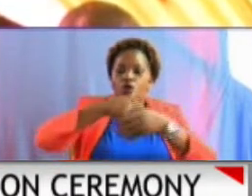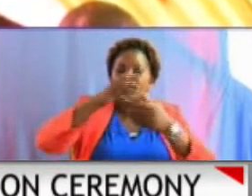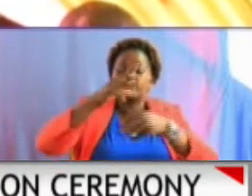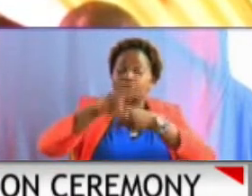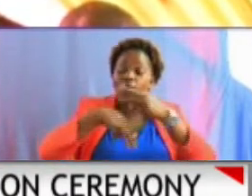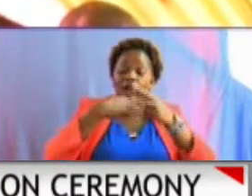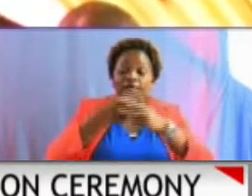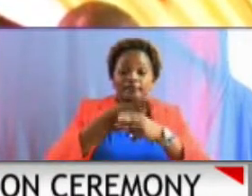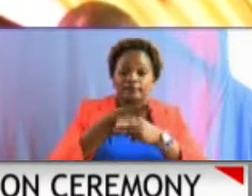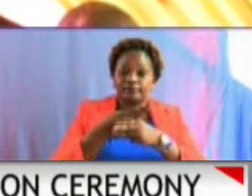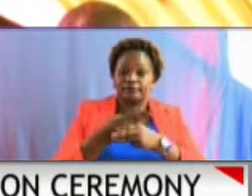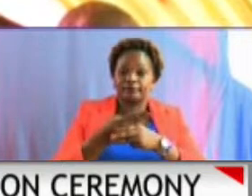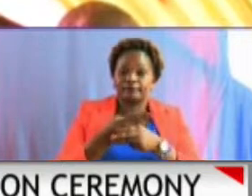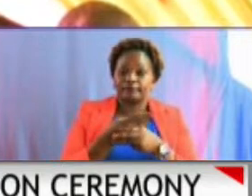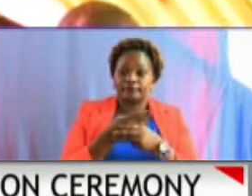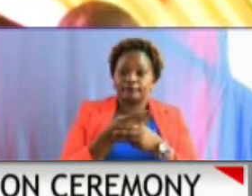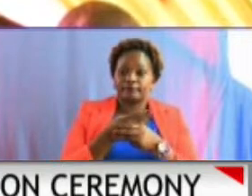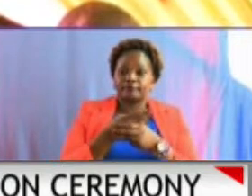world